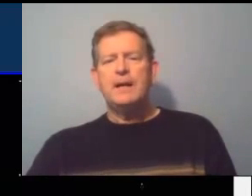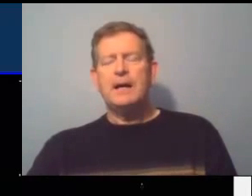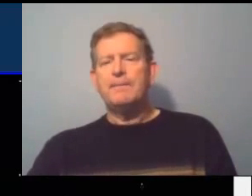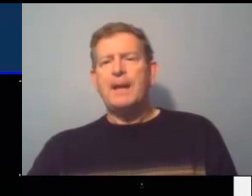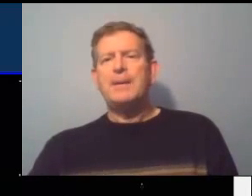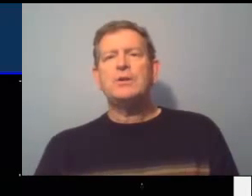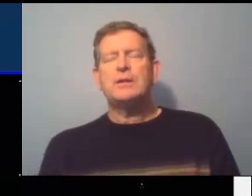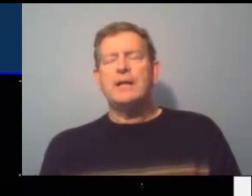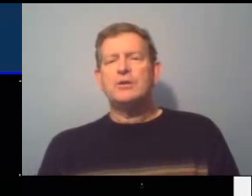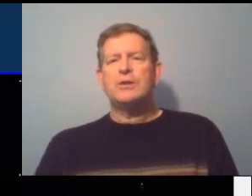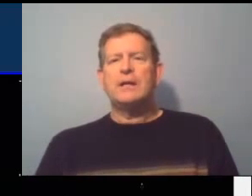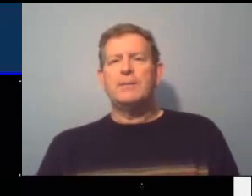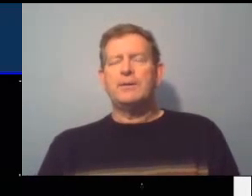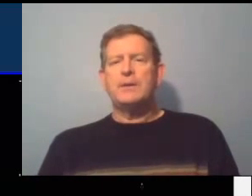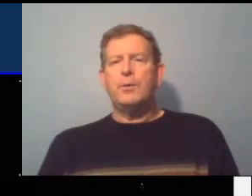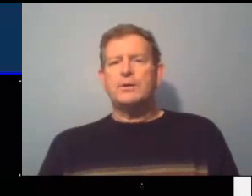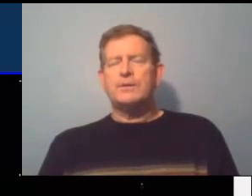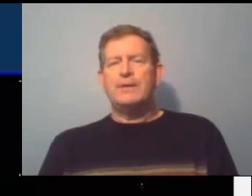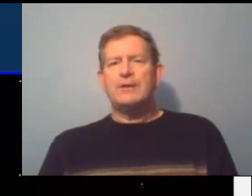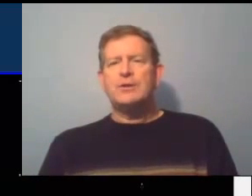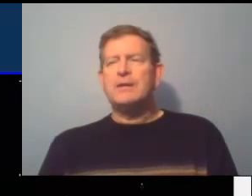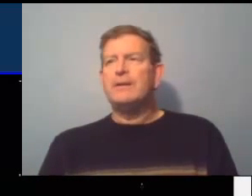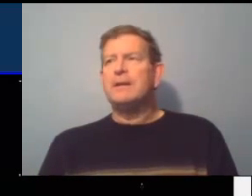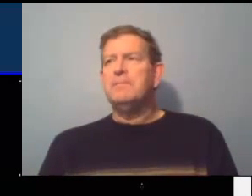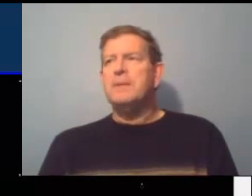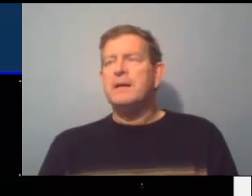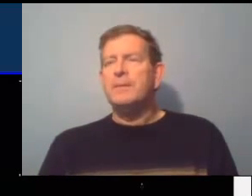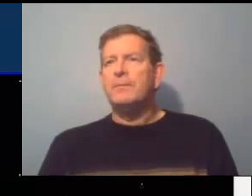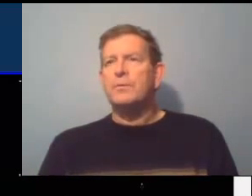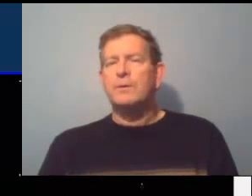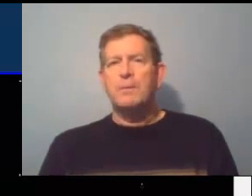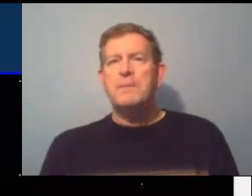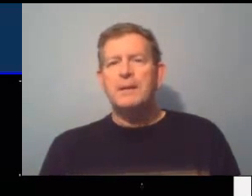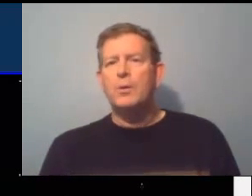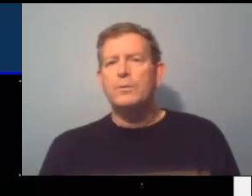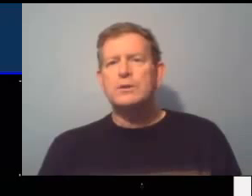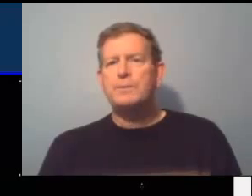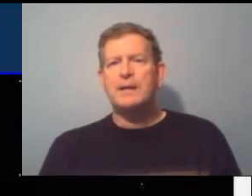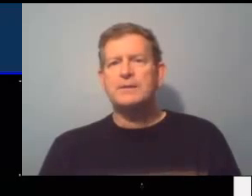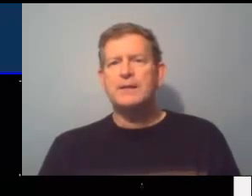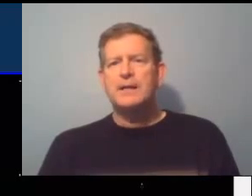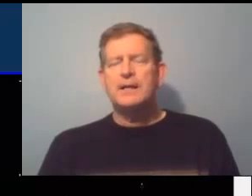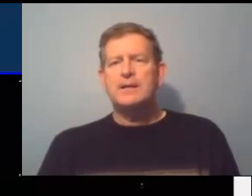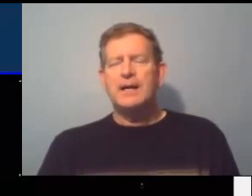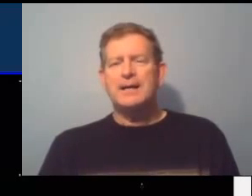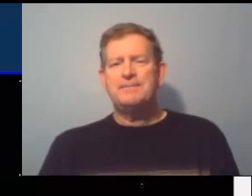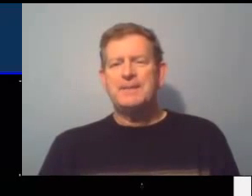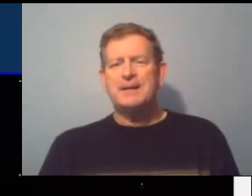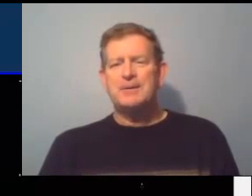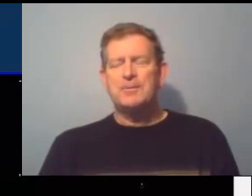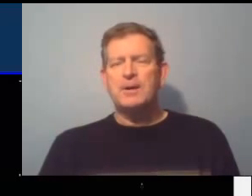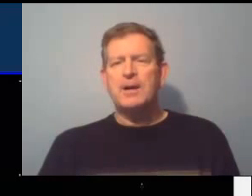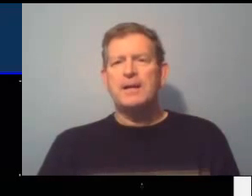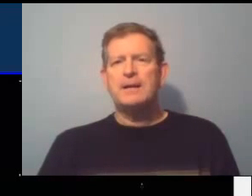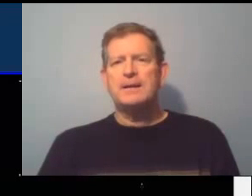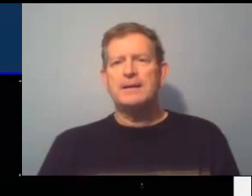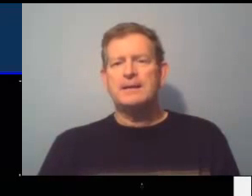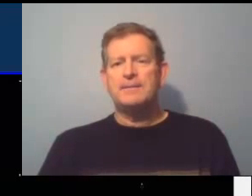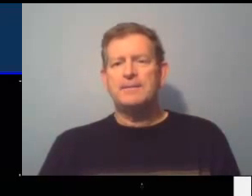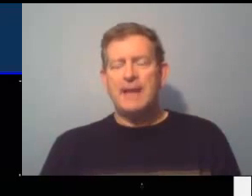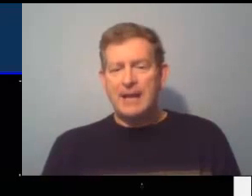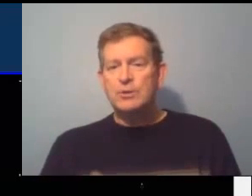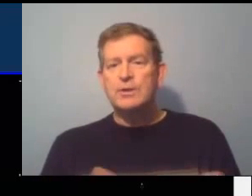section. I mentioned yesterday about the importance of not just giving the minimal response